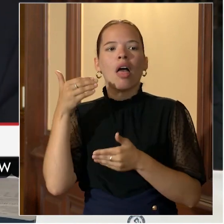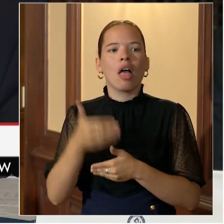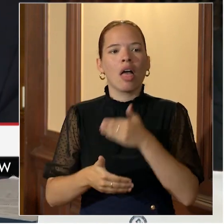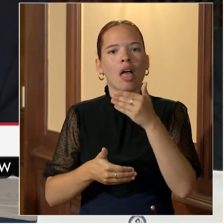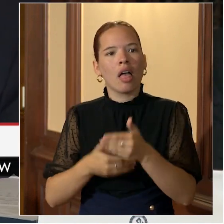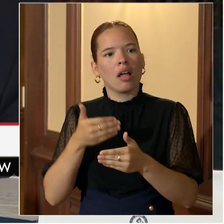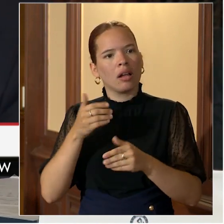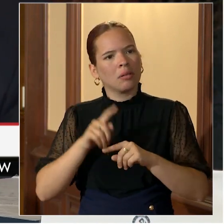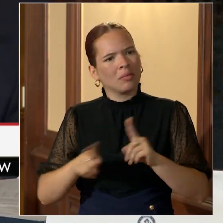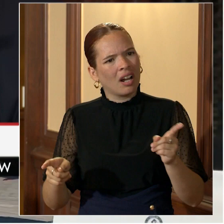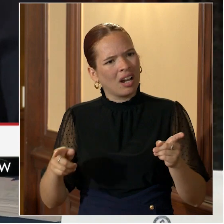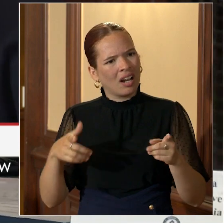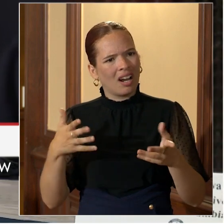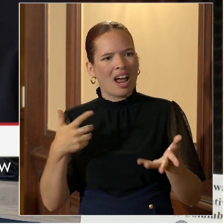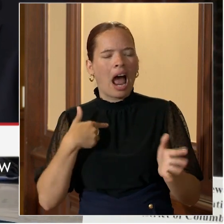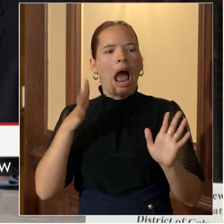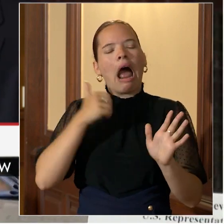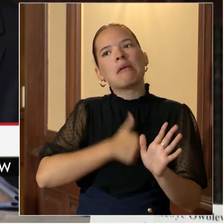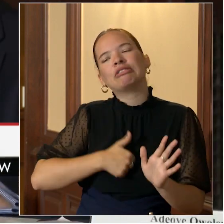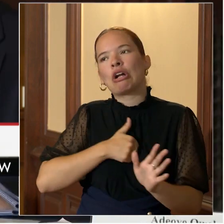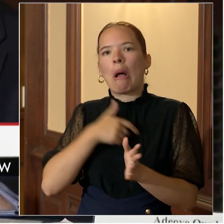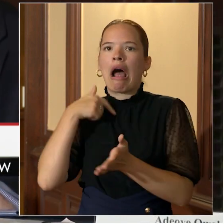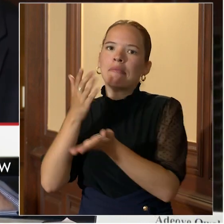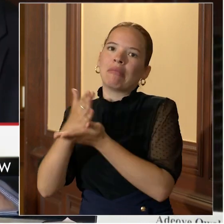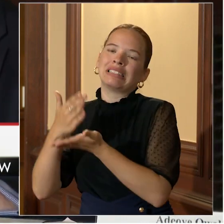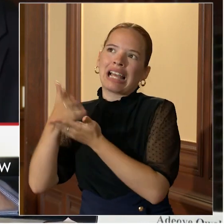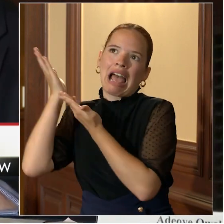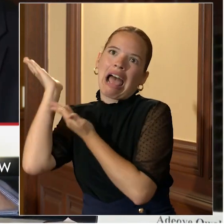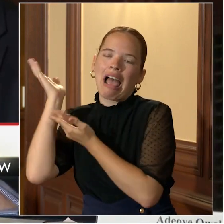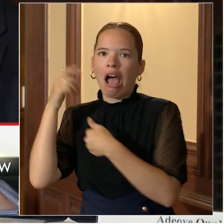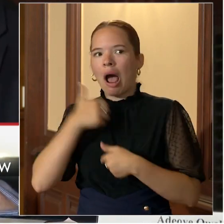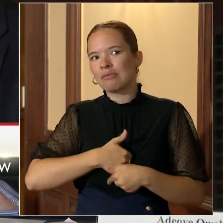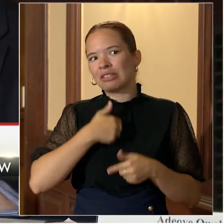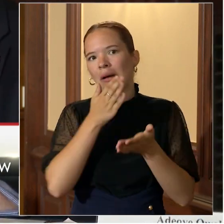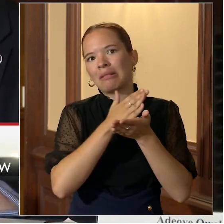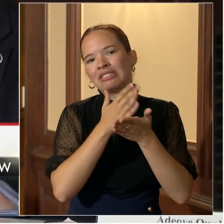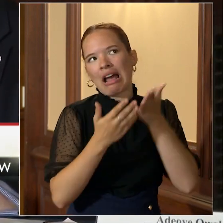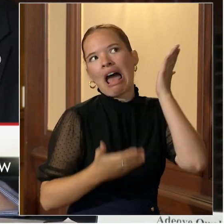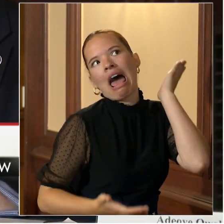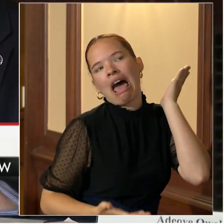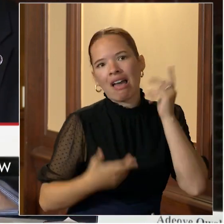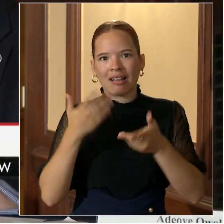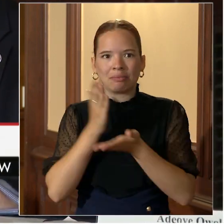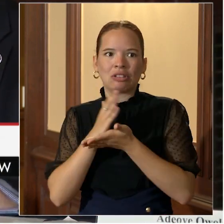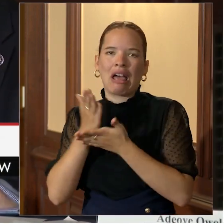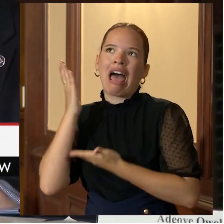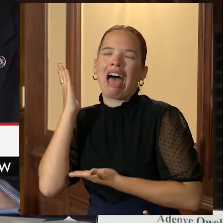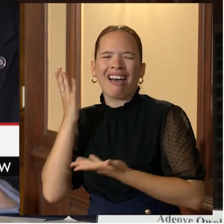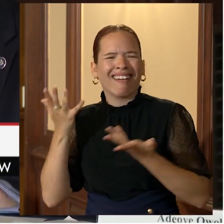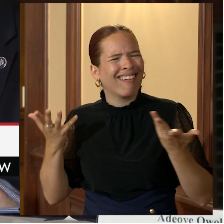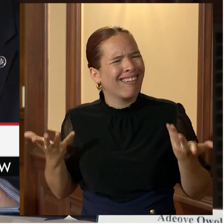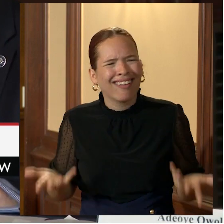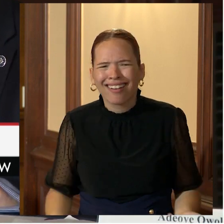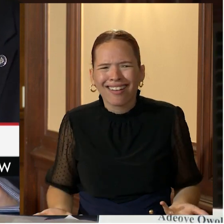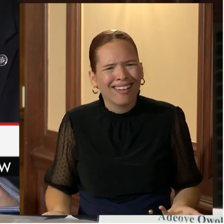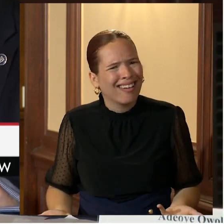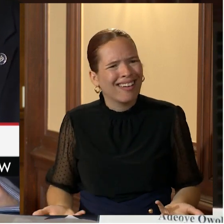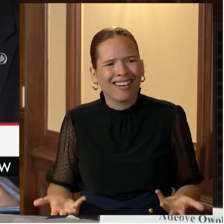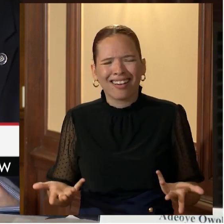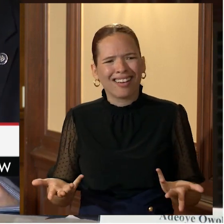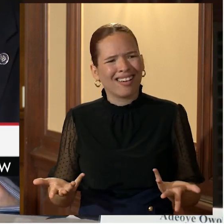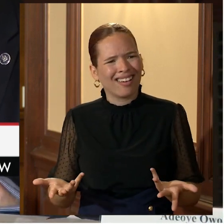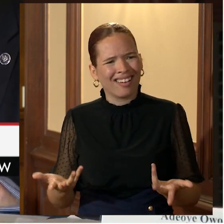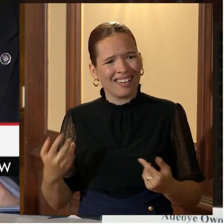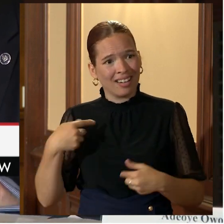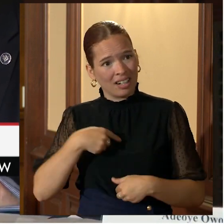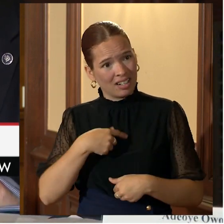with this idea with a guy named Frank Suarez in the lottery office, and my little idea has already